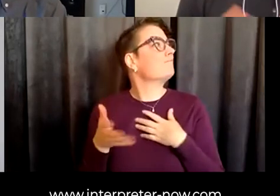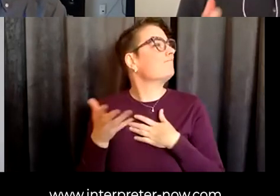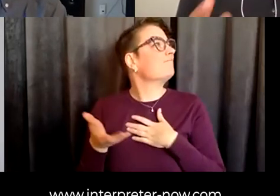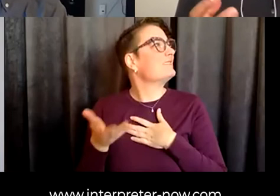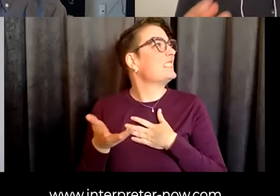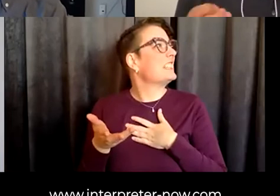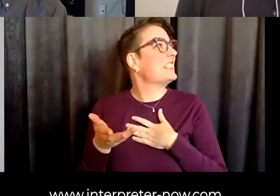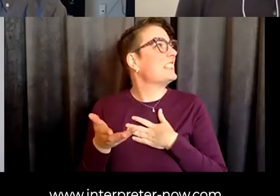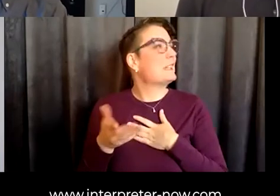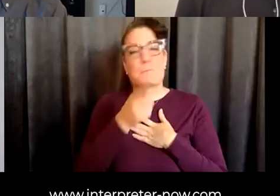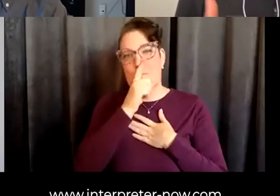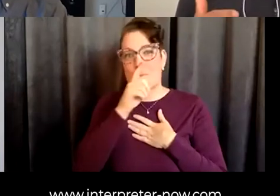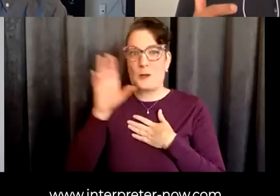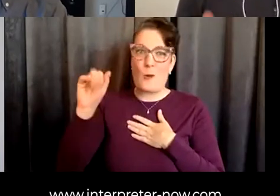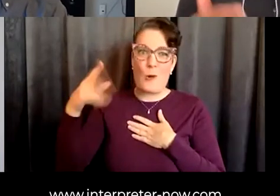Gosh, not to sound corporate-y,